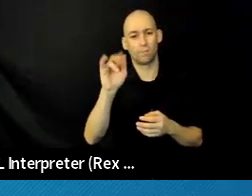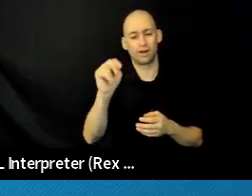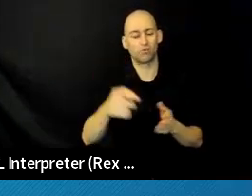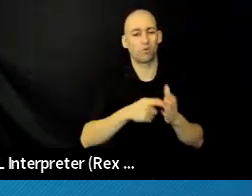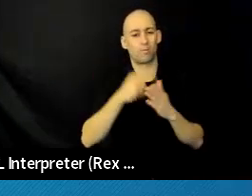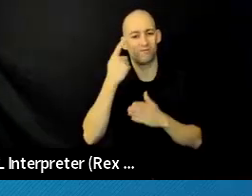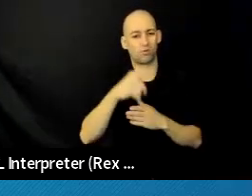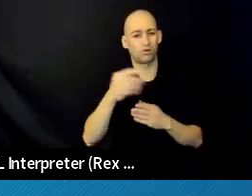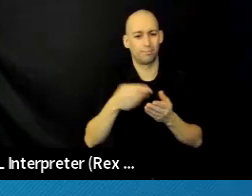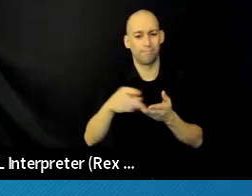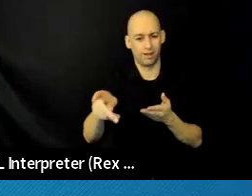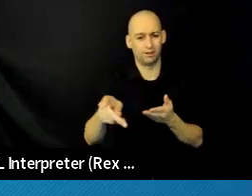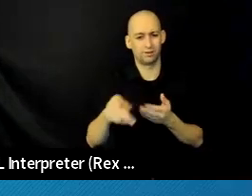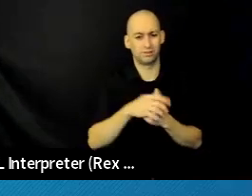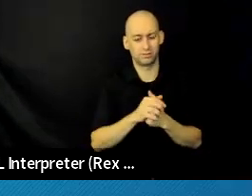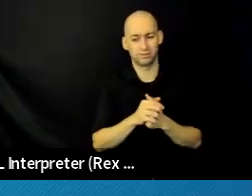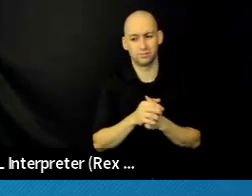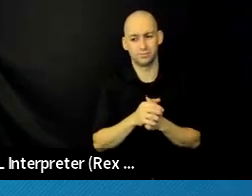compensation.